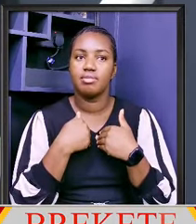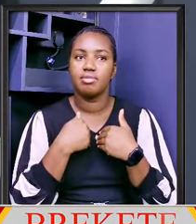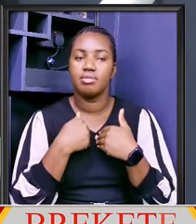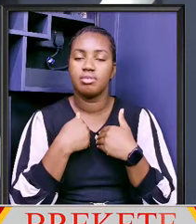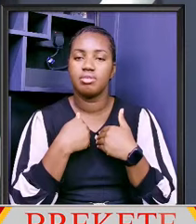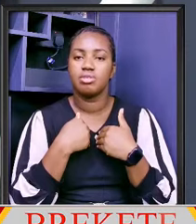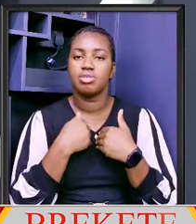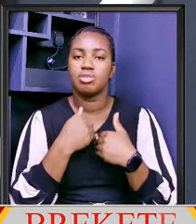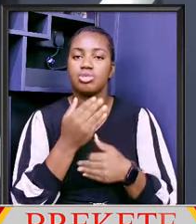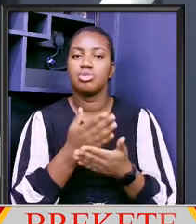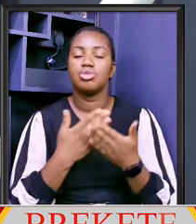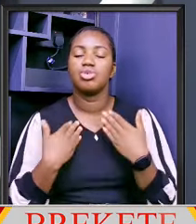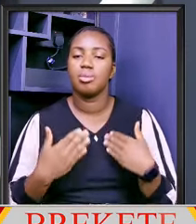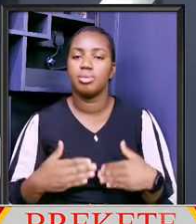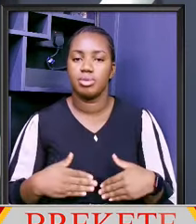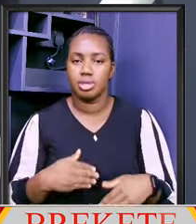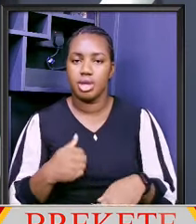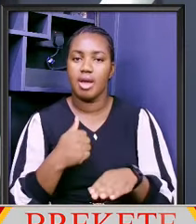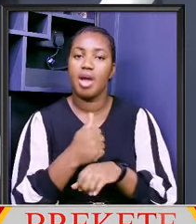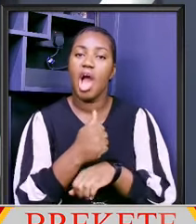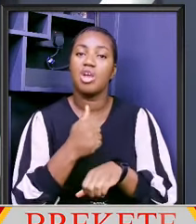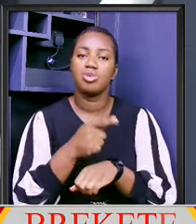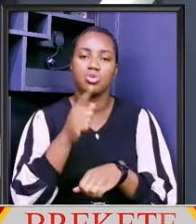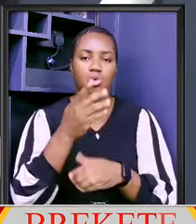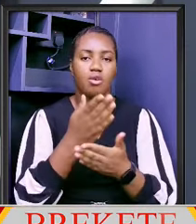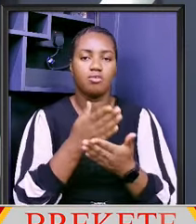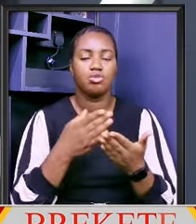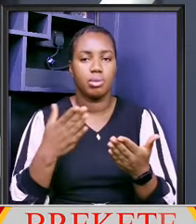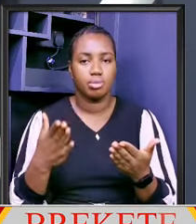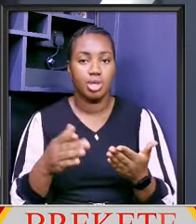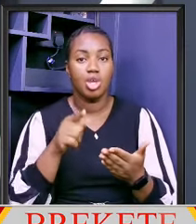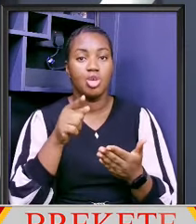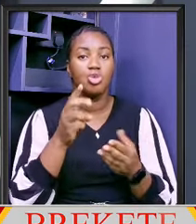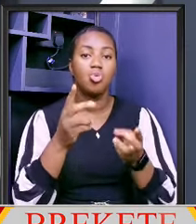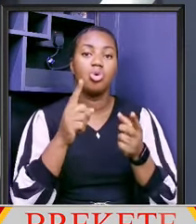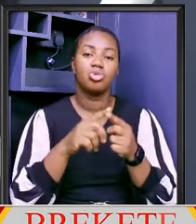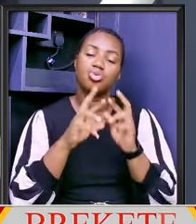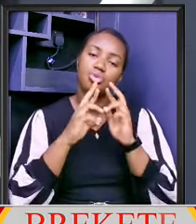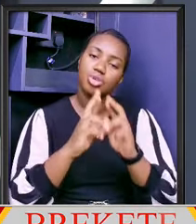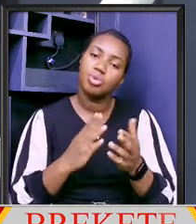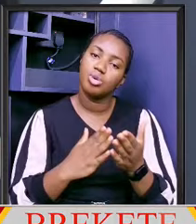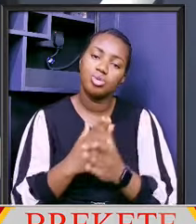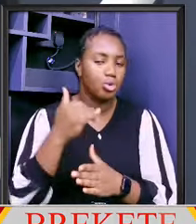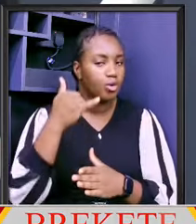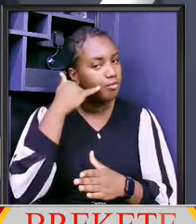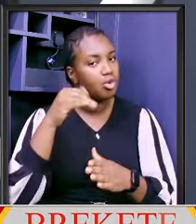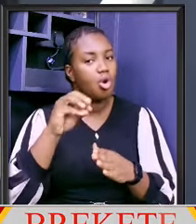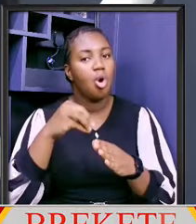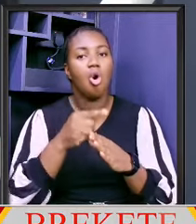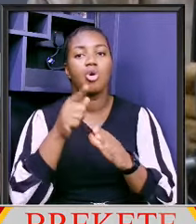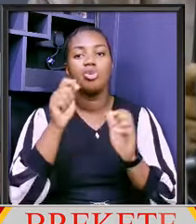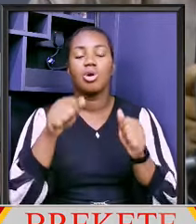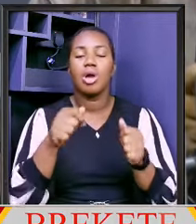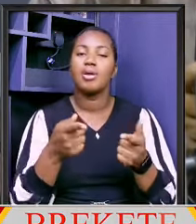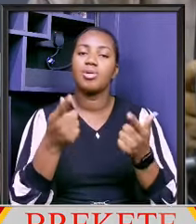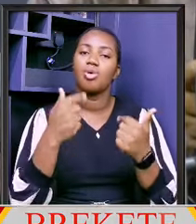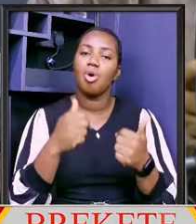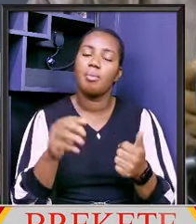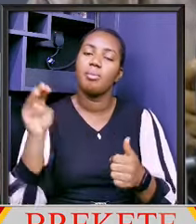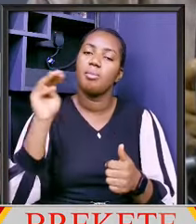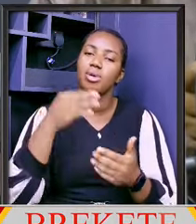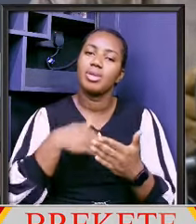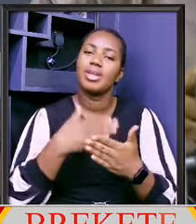We require your response. You go one respond via the phone. Abi, you go fit come on Monday next week.